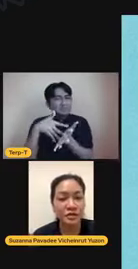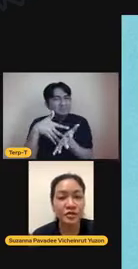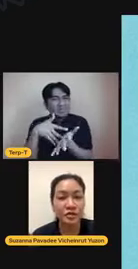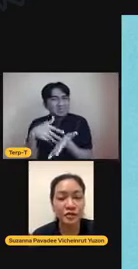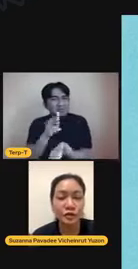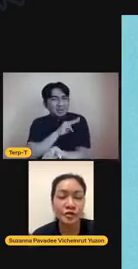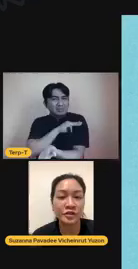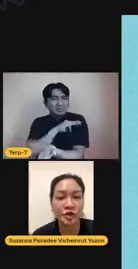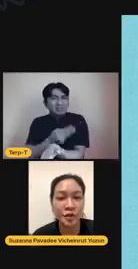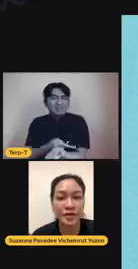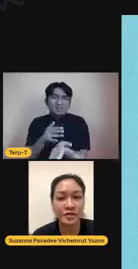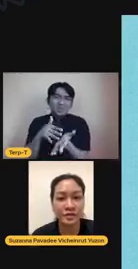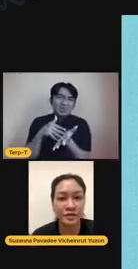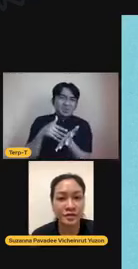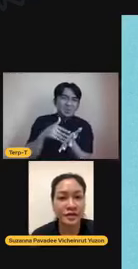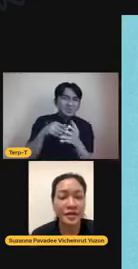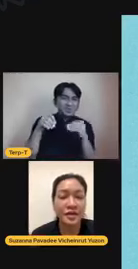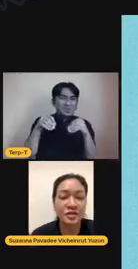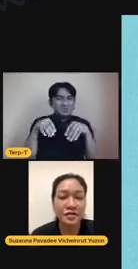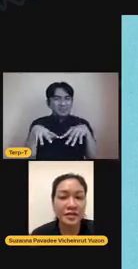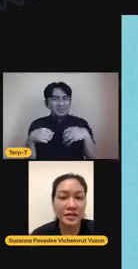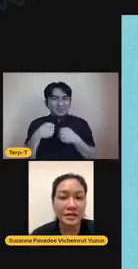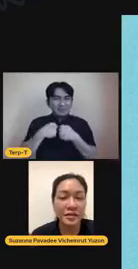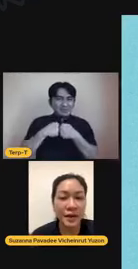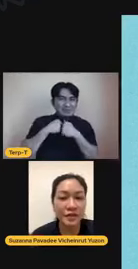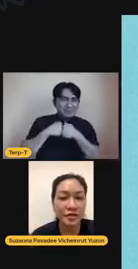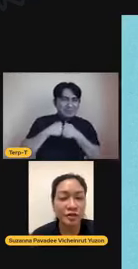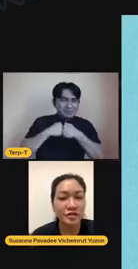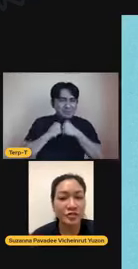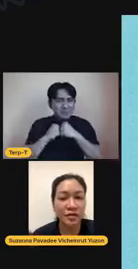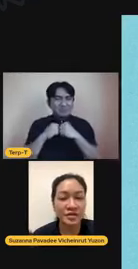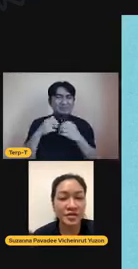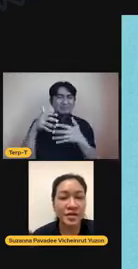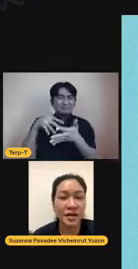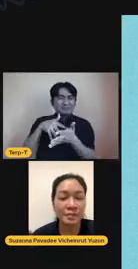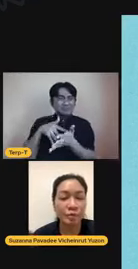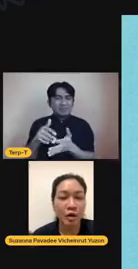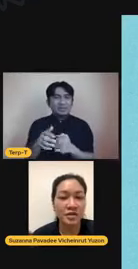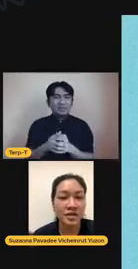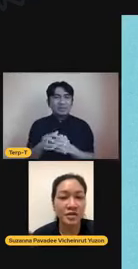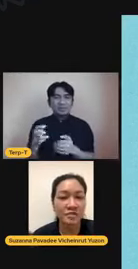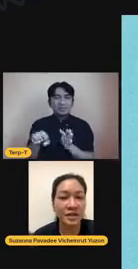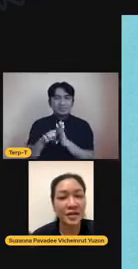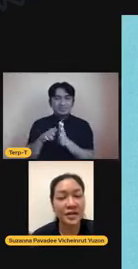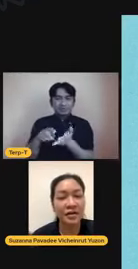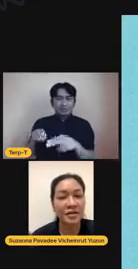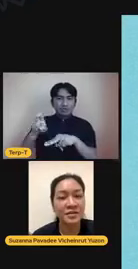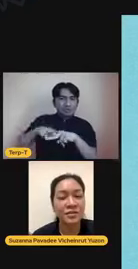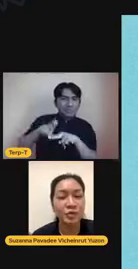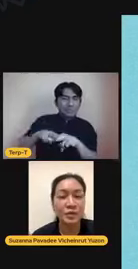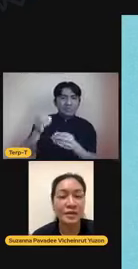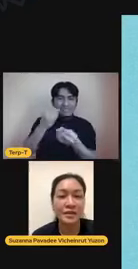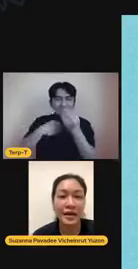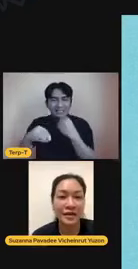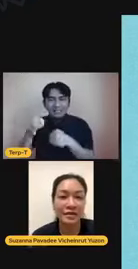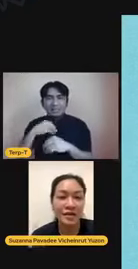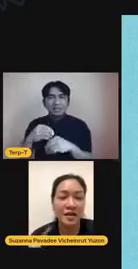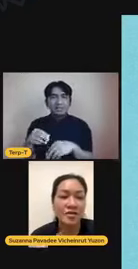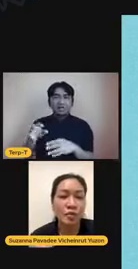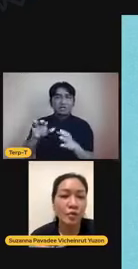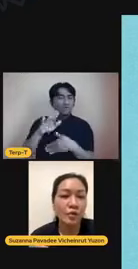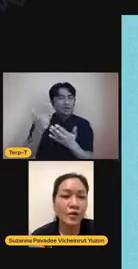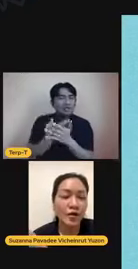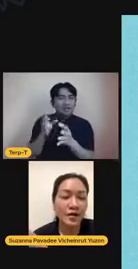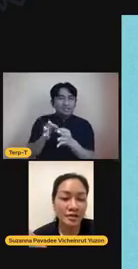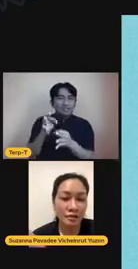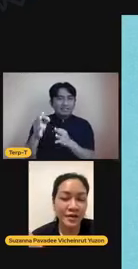their muscles are looser, their joints are looser. So the milestones of sitting up, walking, eating, all this will be delayed.